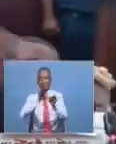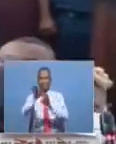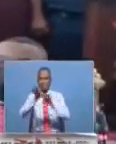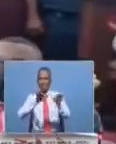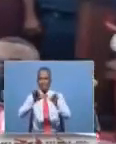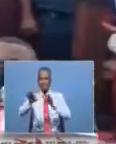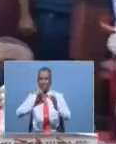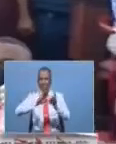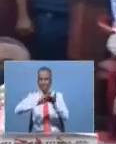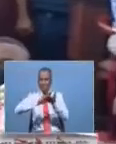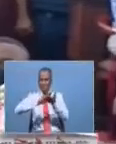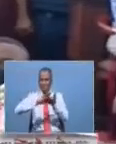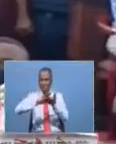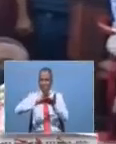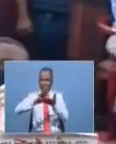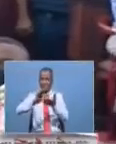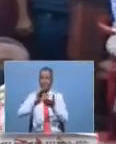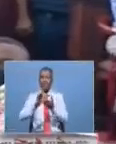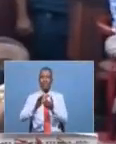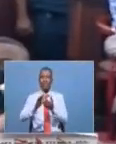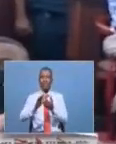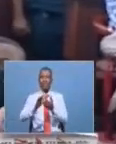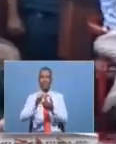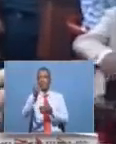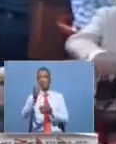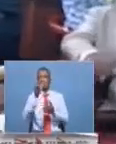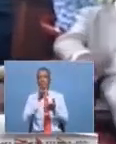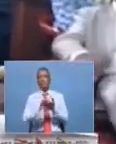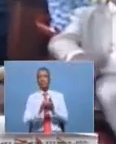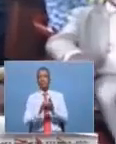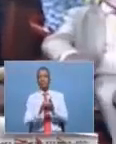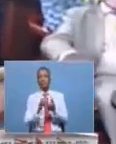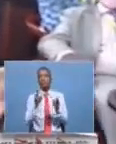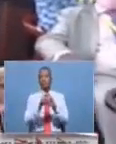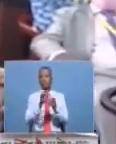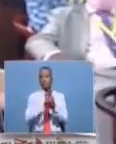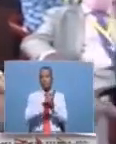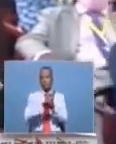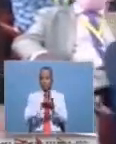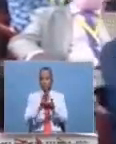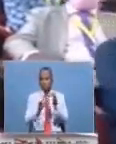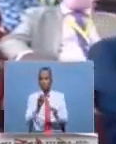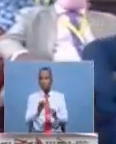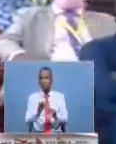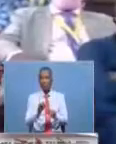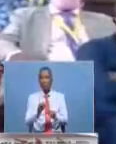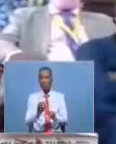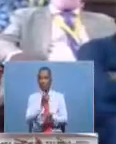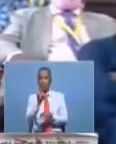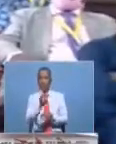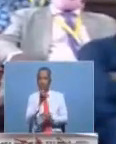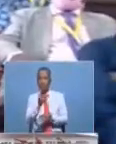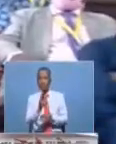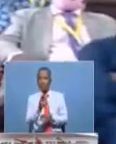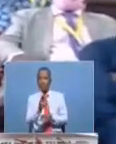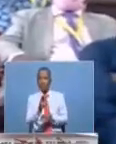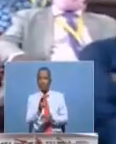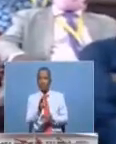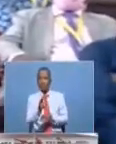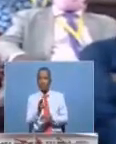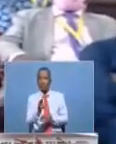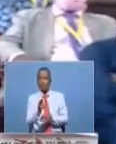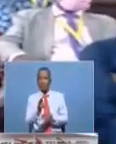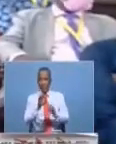it, they put it forward to you. That order is quite clear that if they take the steps that they say they are taking, and if